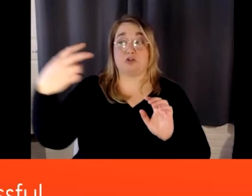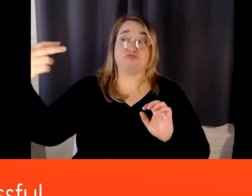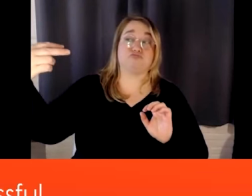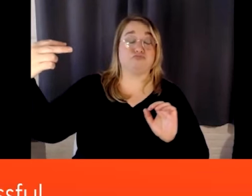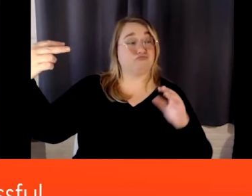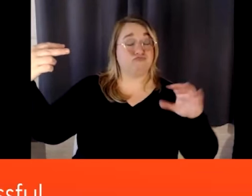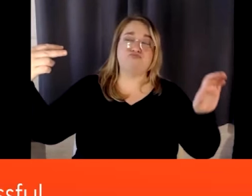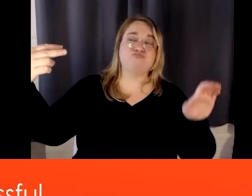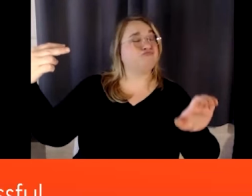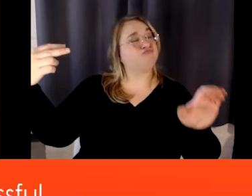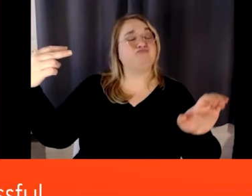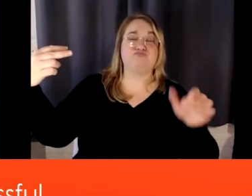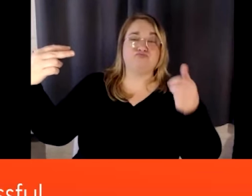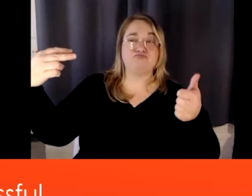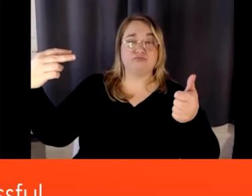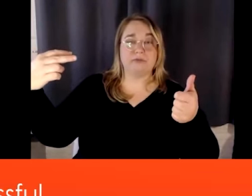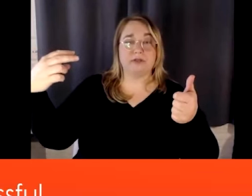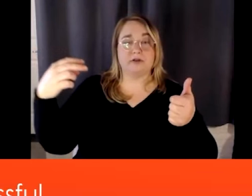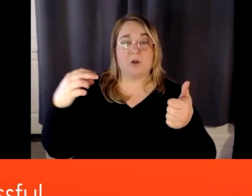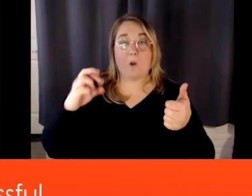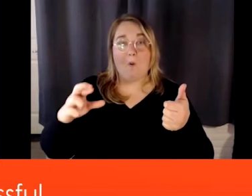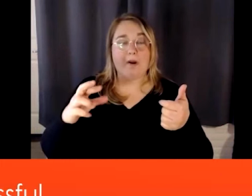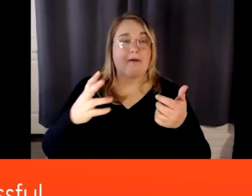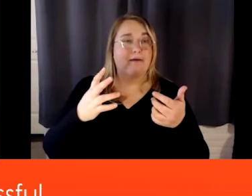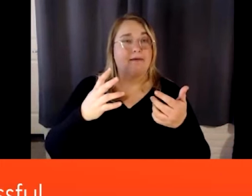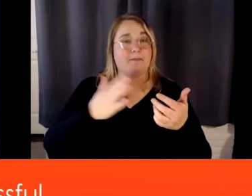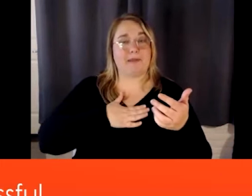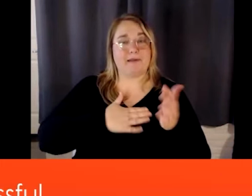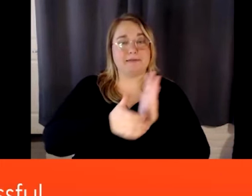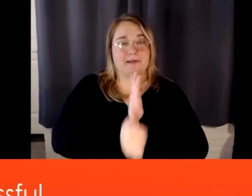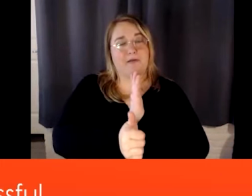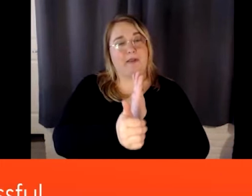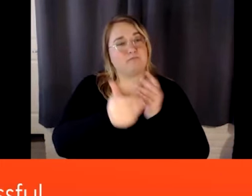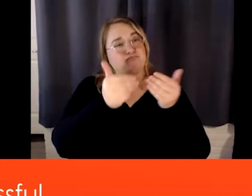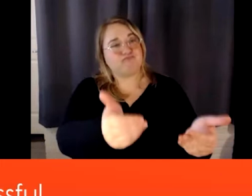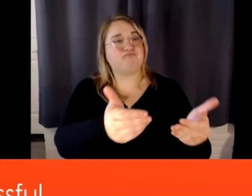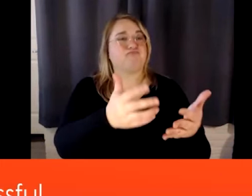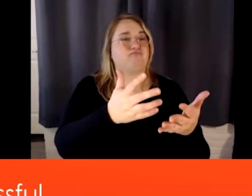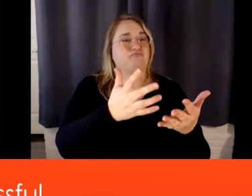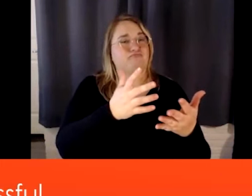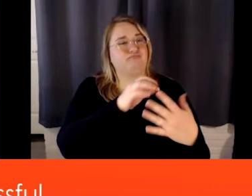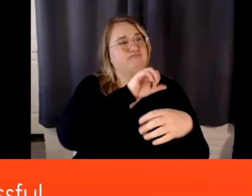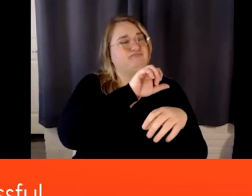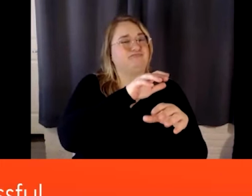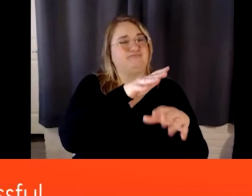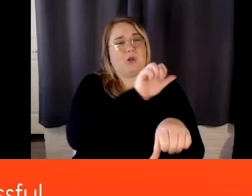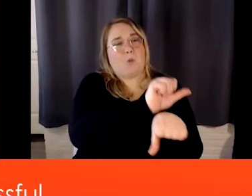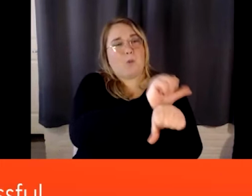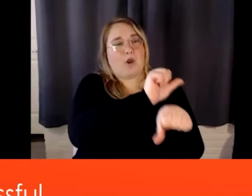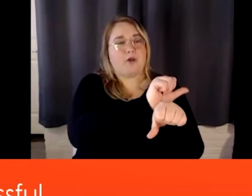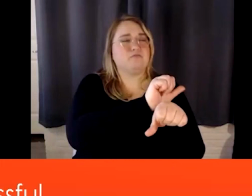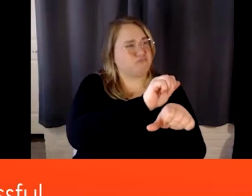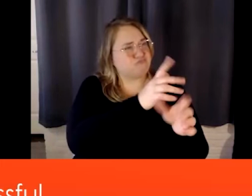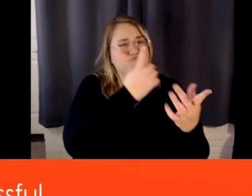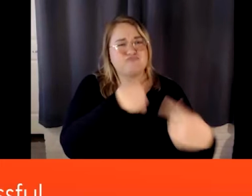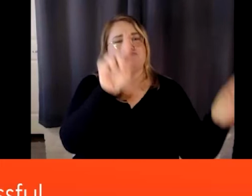skill and really use it in an effective way out on a job site or in a work setting